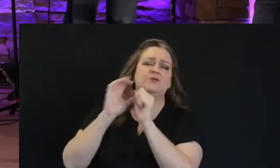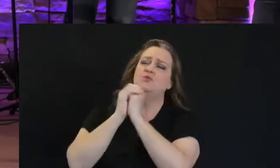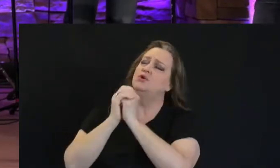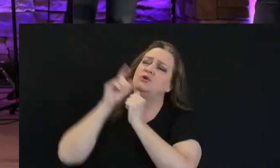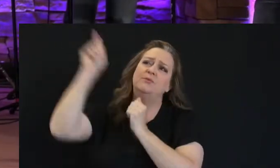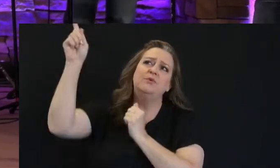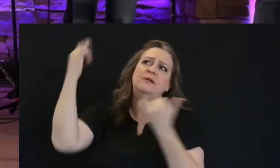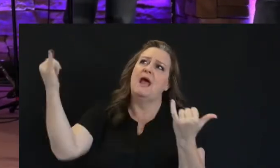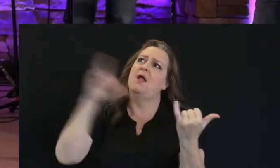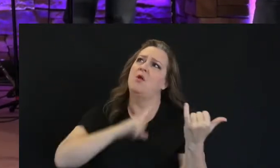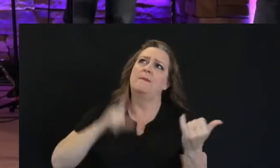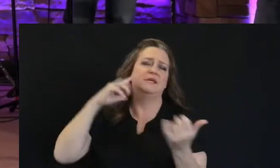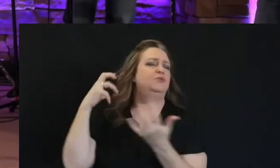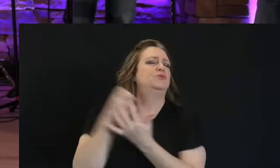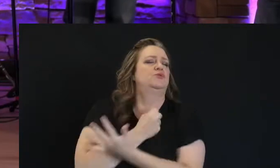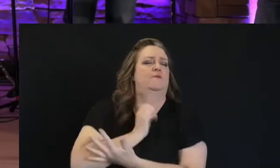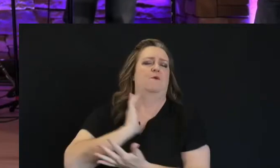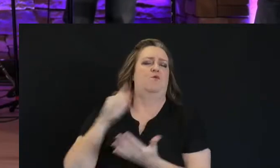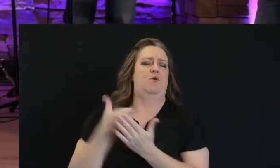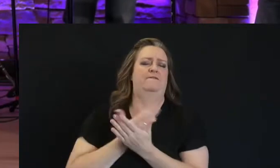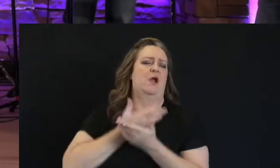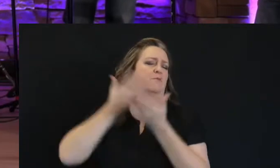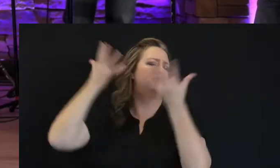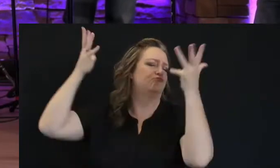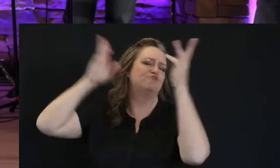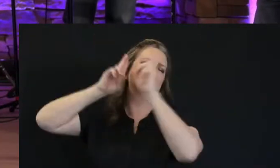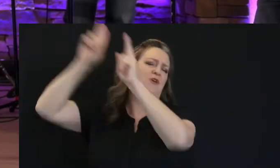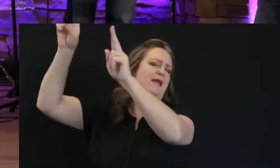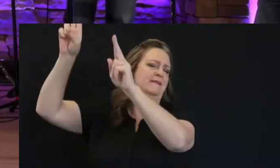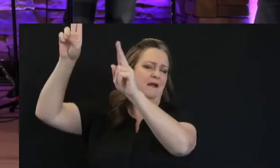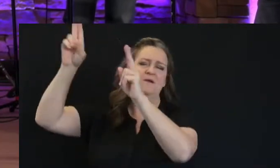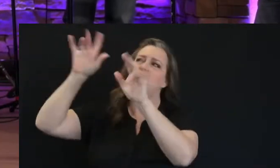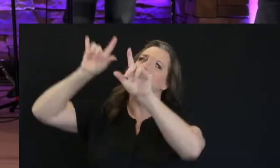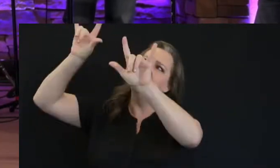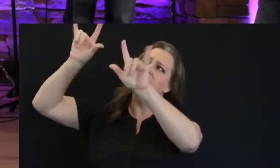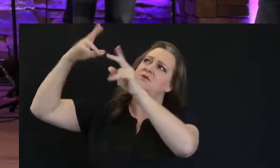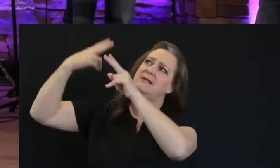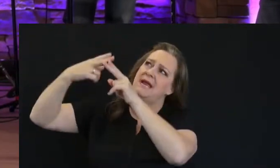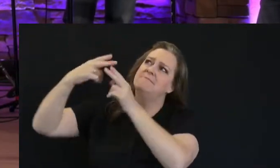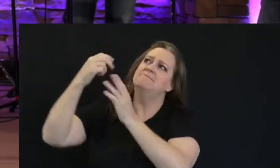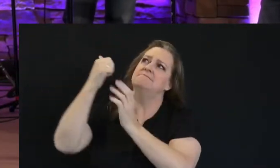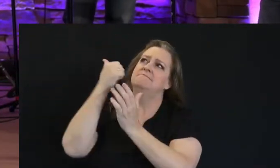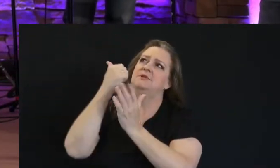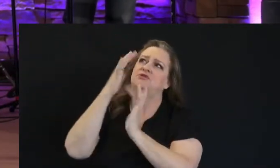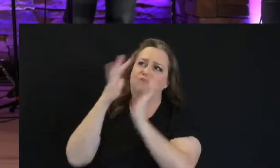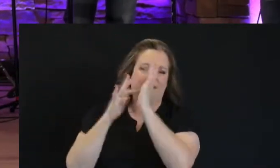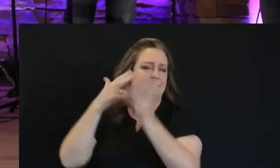you are deserving of all of our praise and honor. Lord, we love you, and it's in your name we pray, Jesus. Amen.